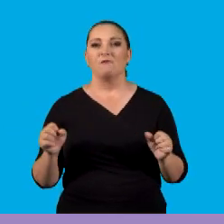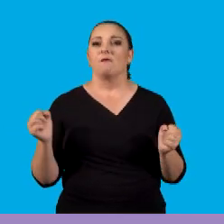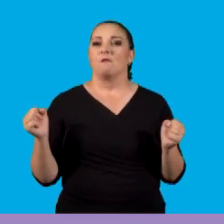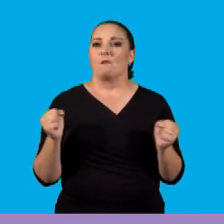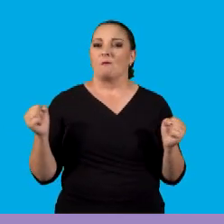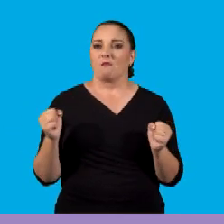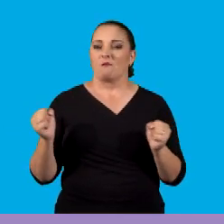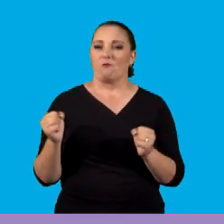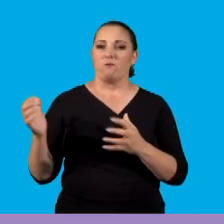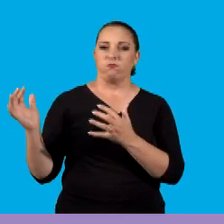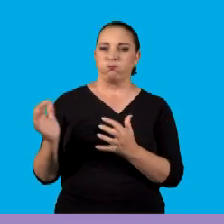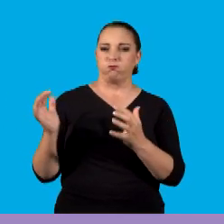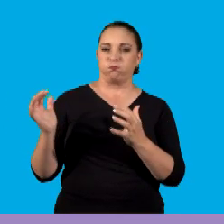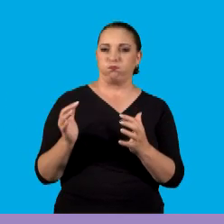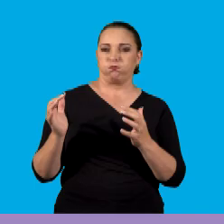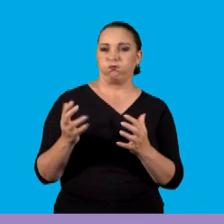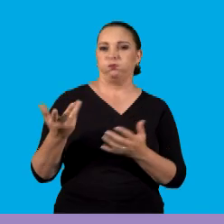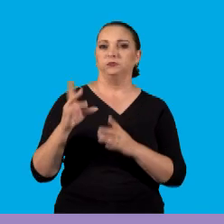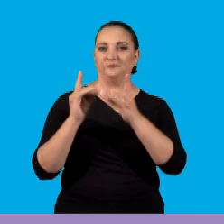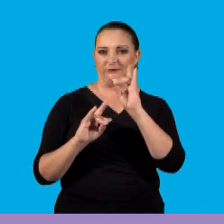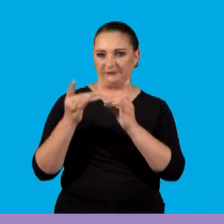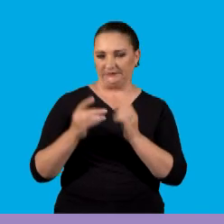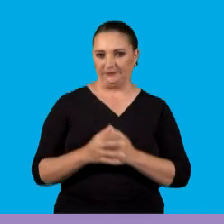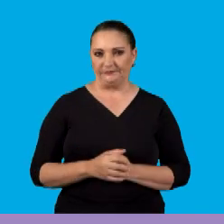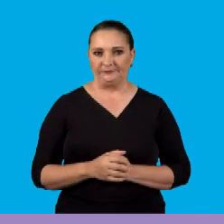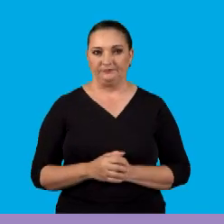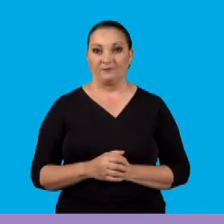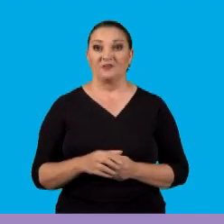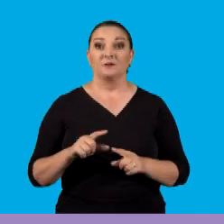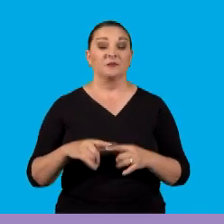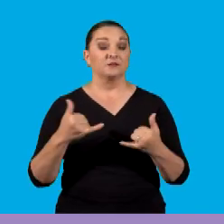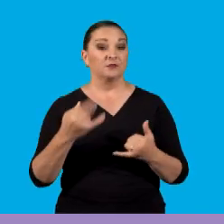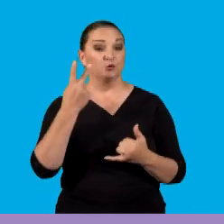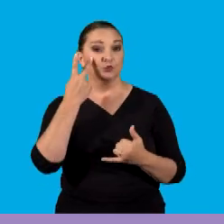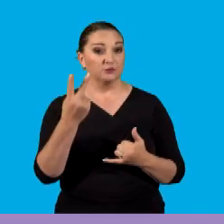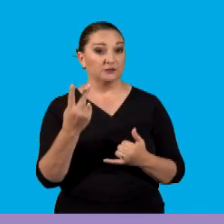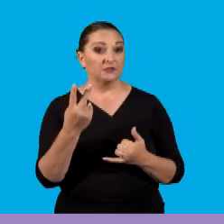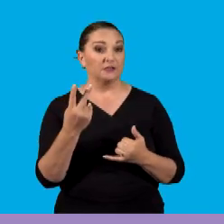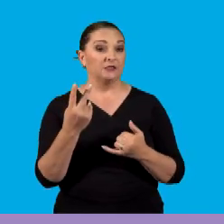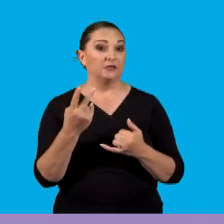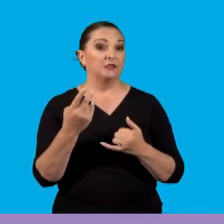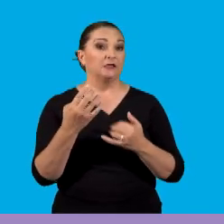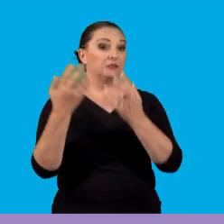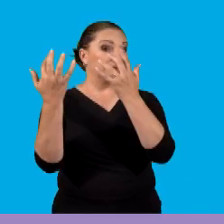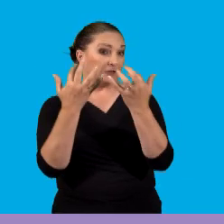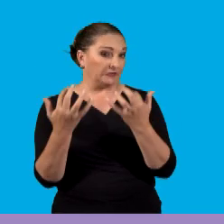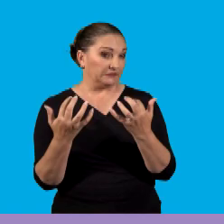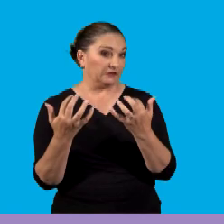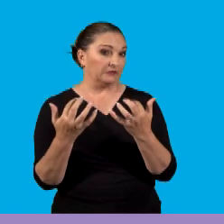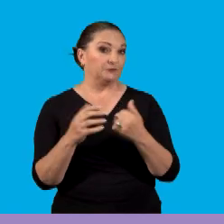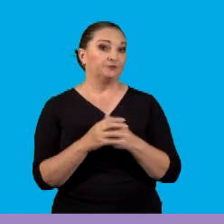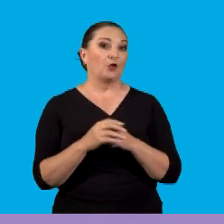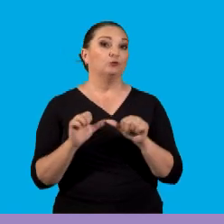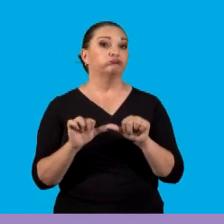was a cold front in a particular city. Now, determine whether the data is continuous or